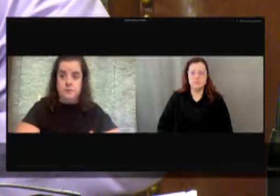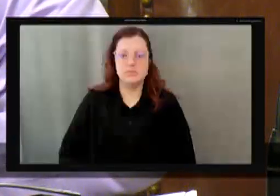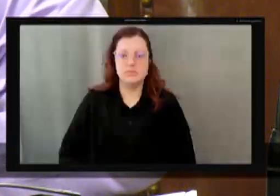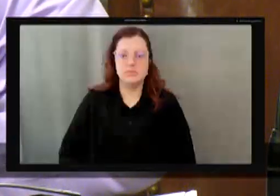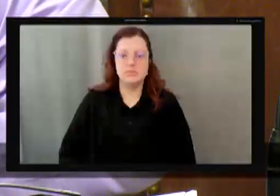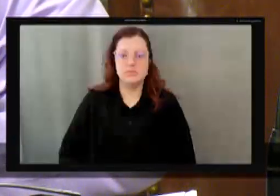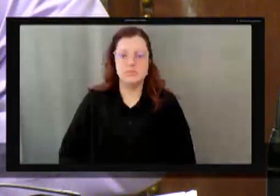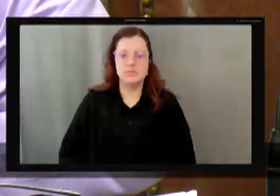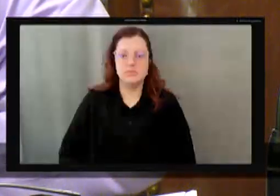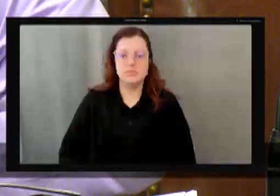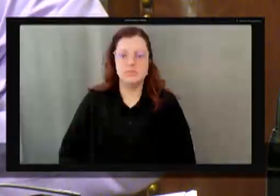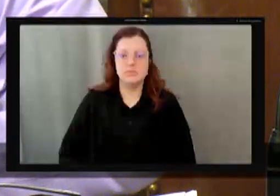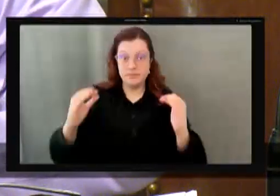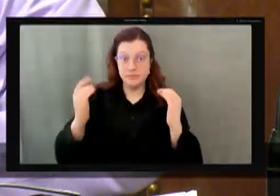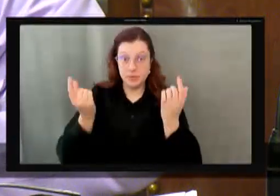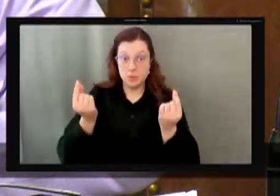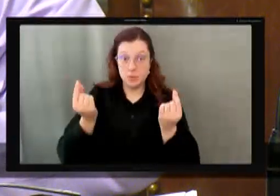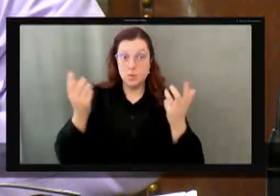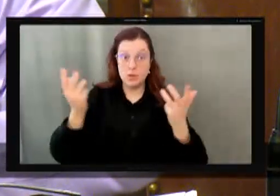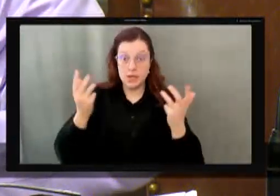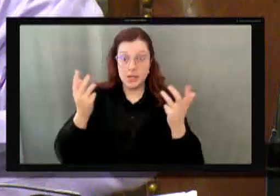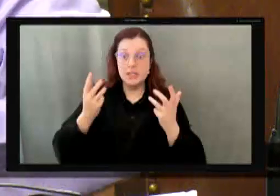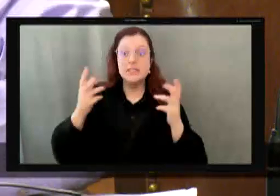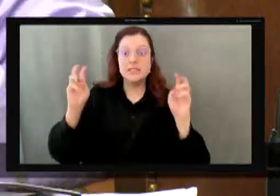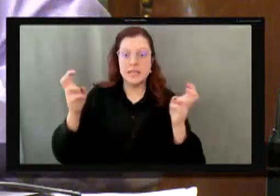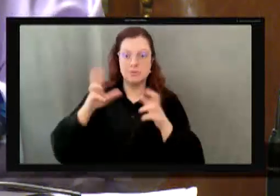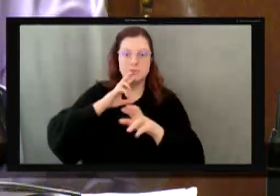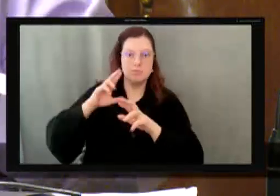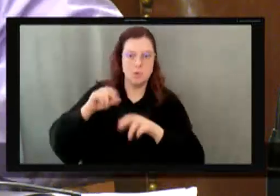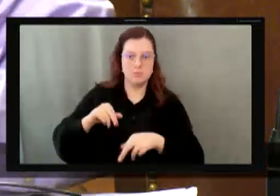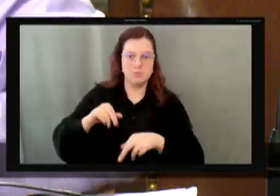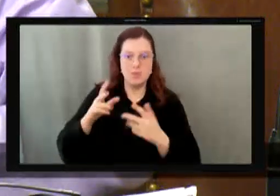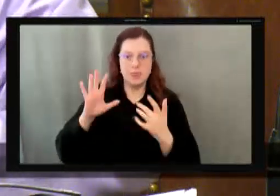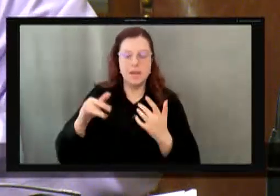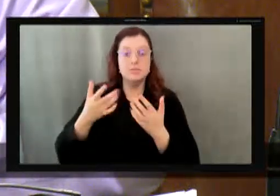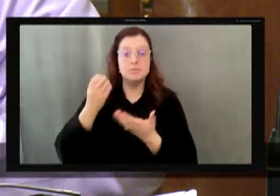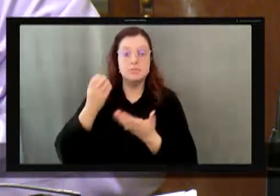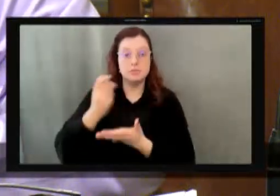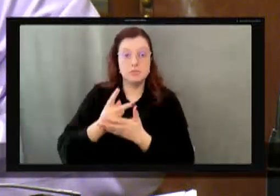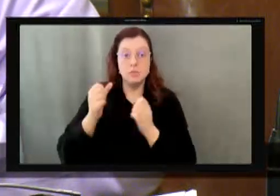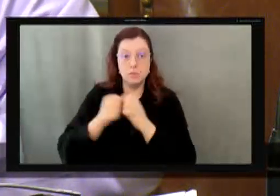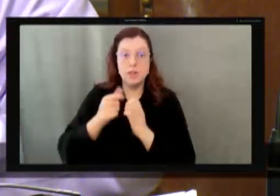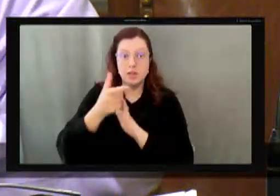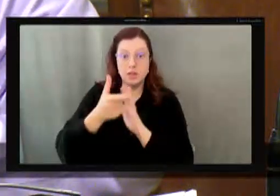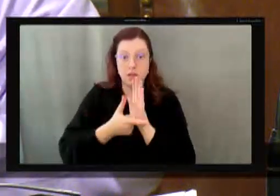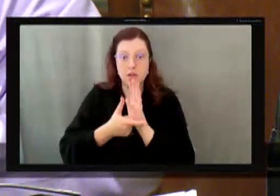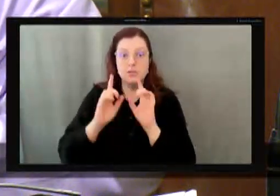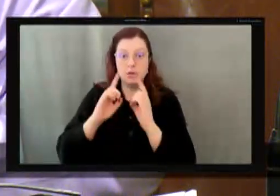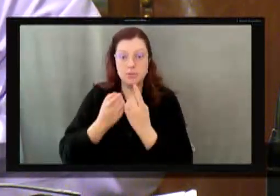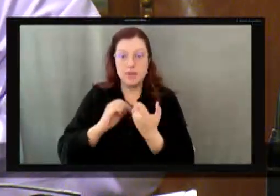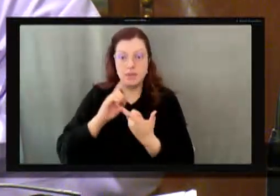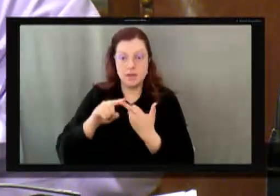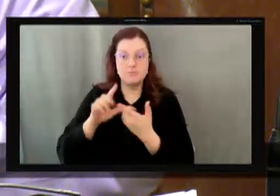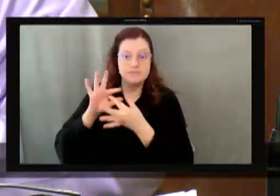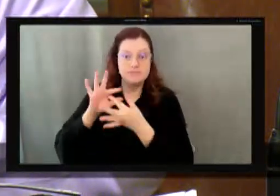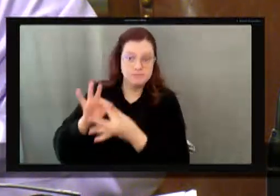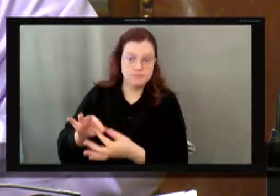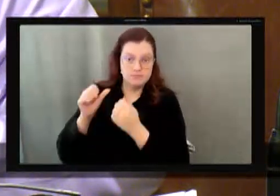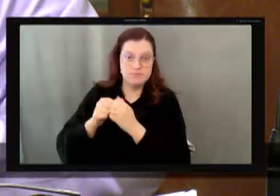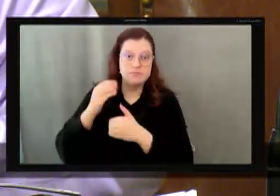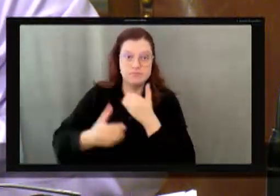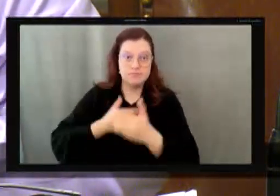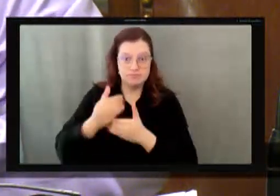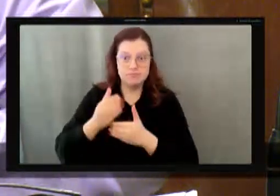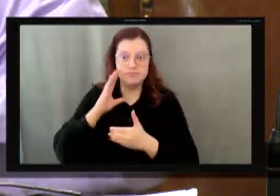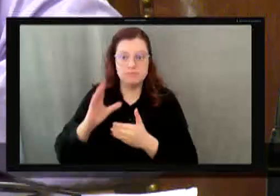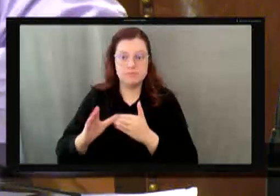Pittsburgh. That is approved by our law department. And then upon that process, we execute a deed and a closing for